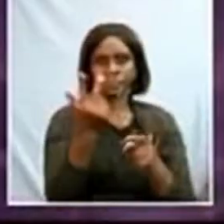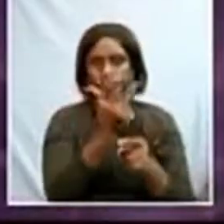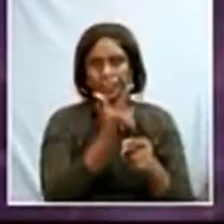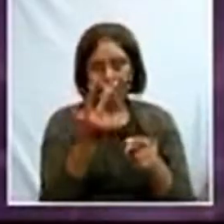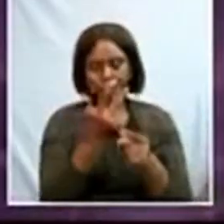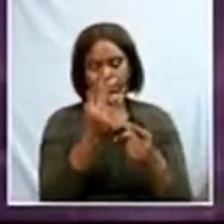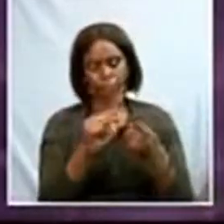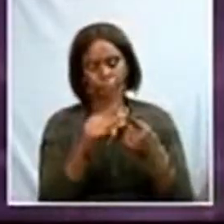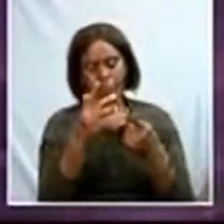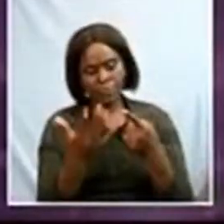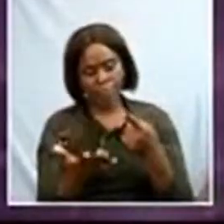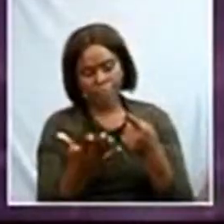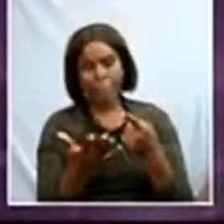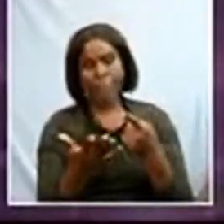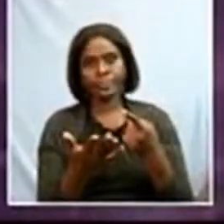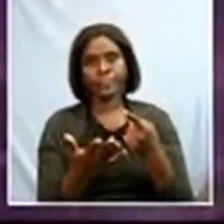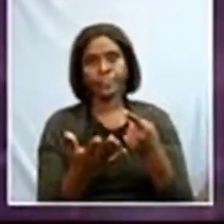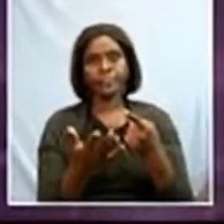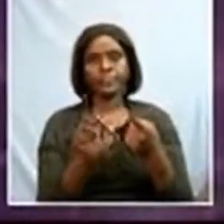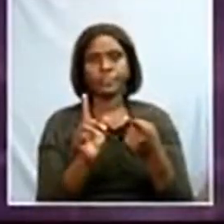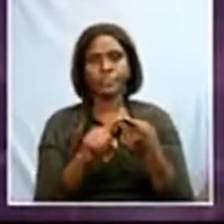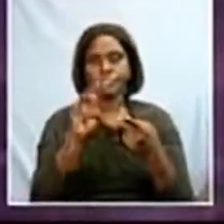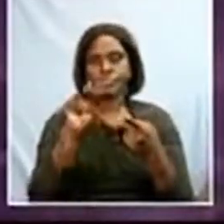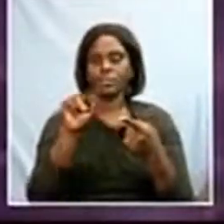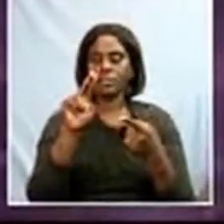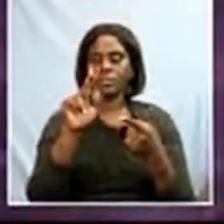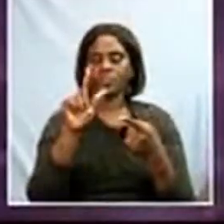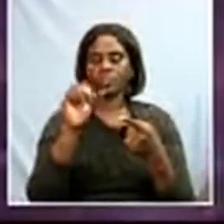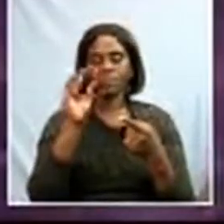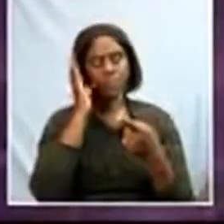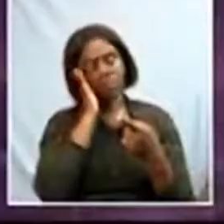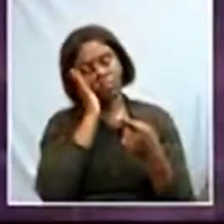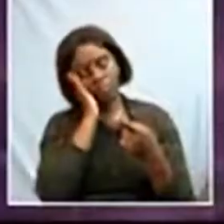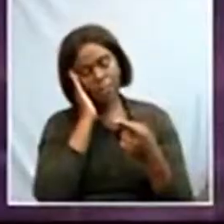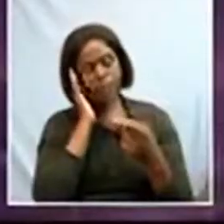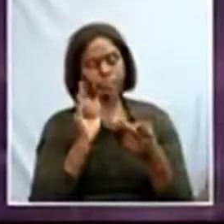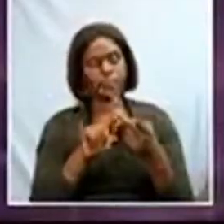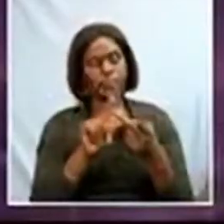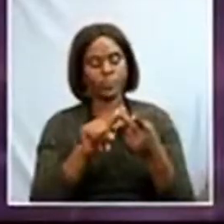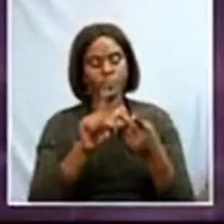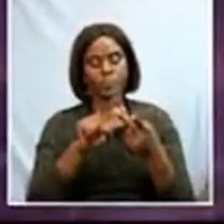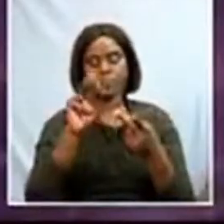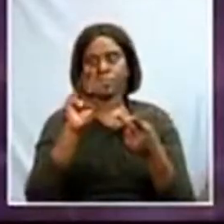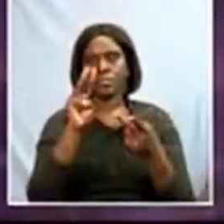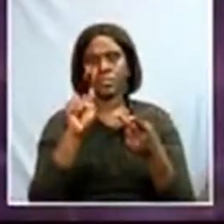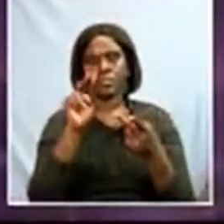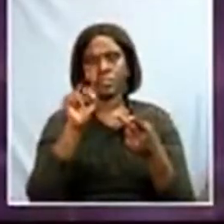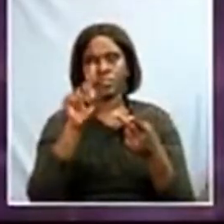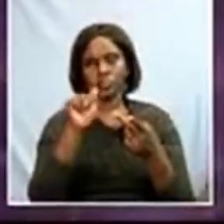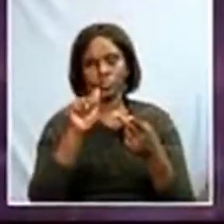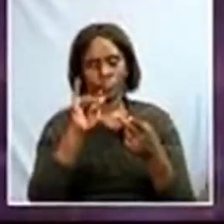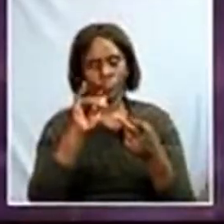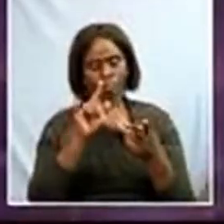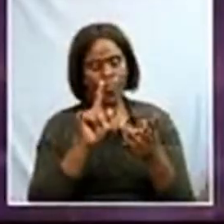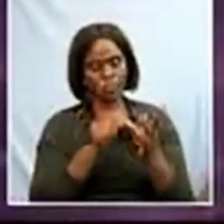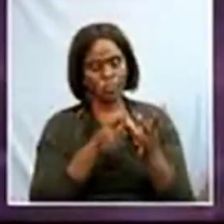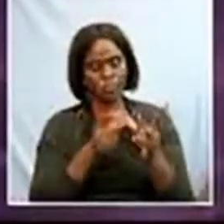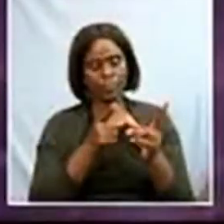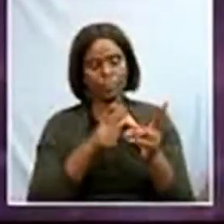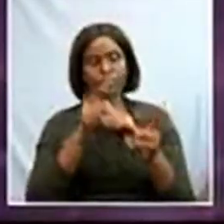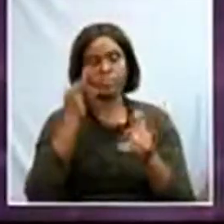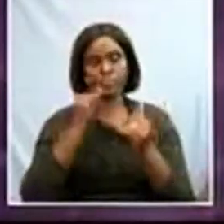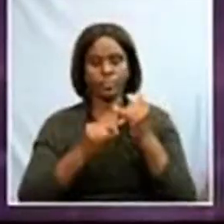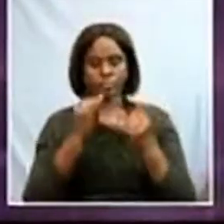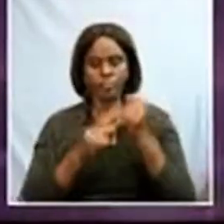local authorities. We started with Mulobezi, which was followed by Mwandi, and we've concluded the